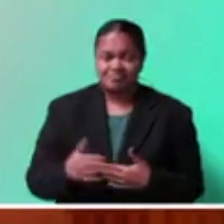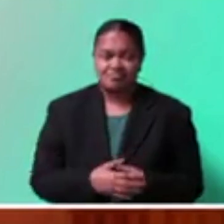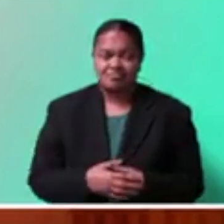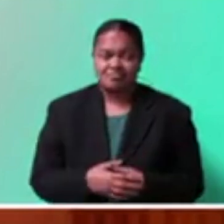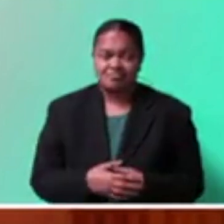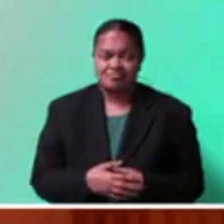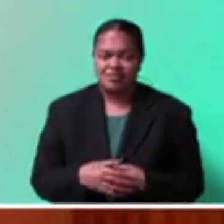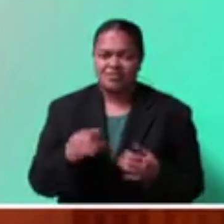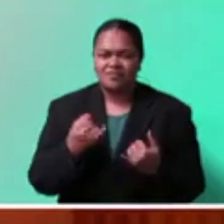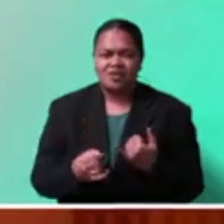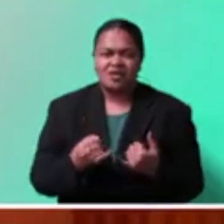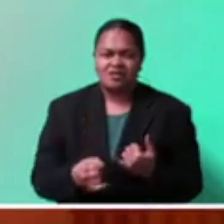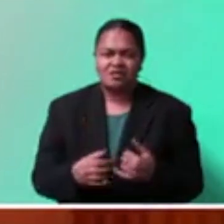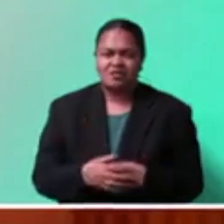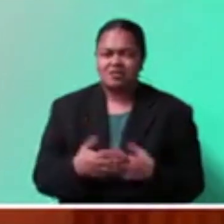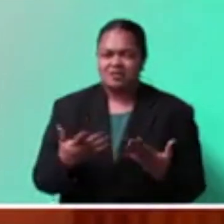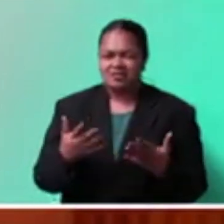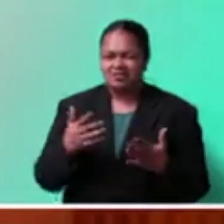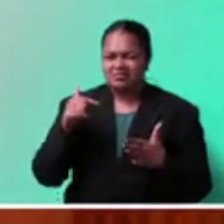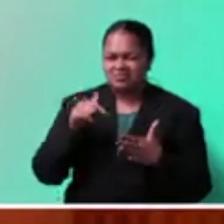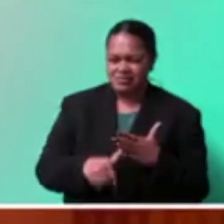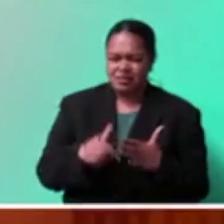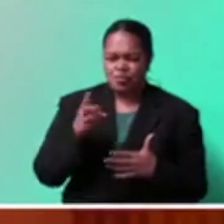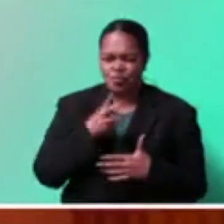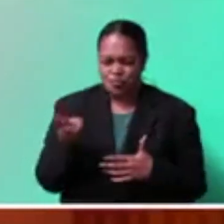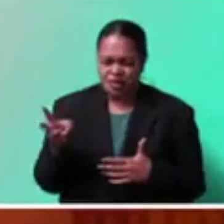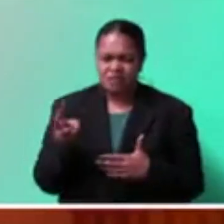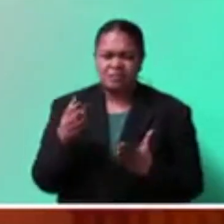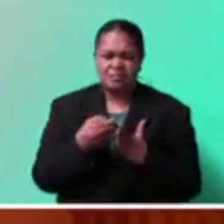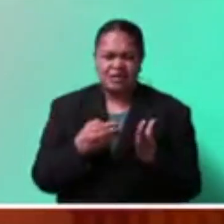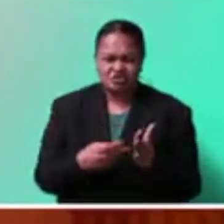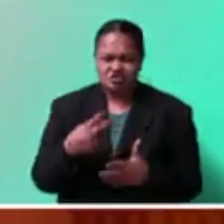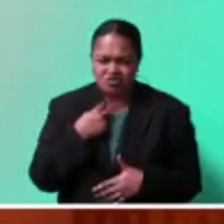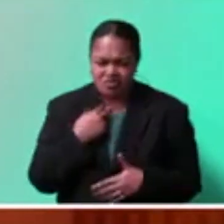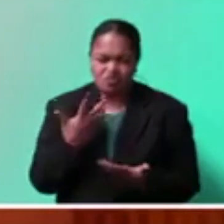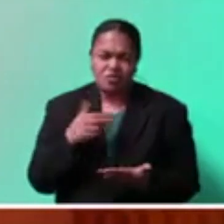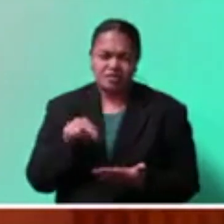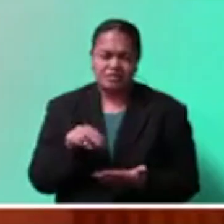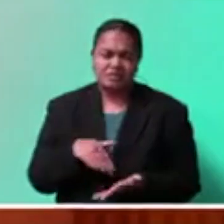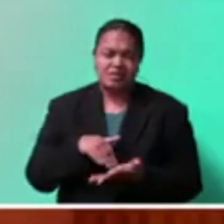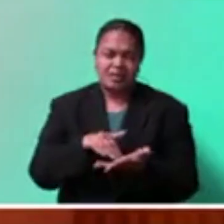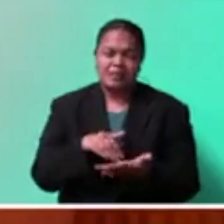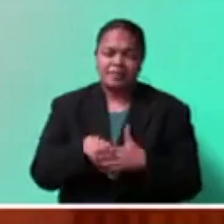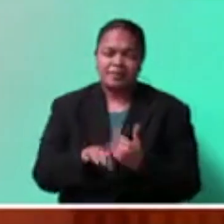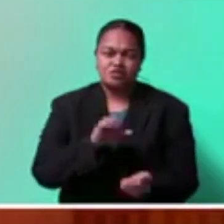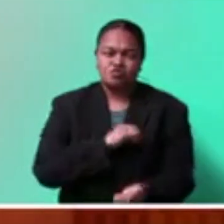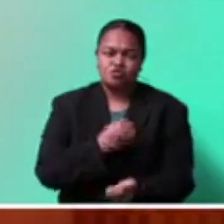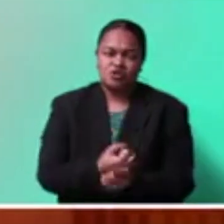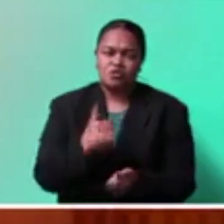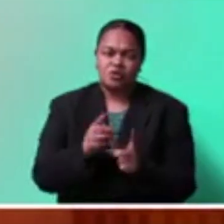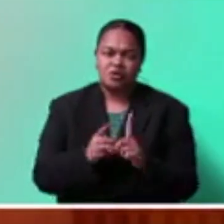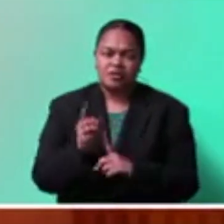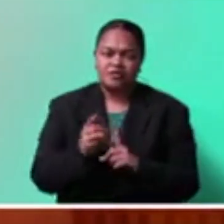very complex projects or very technical terms, as well as assistance in strengthening or developing or